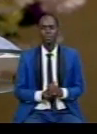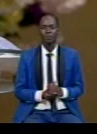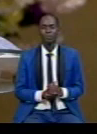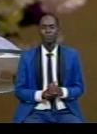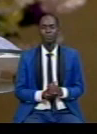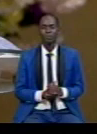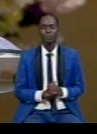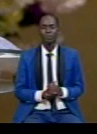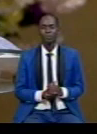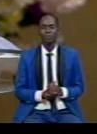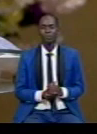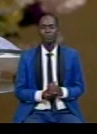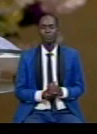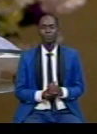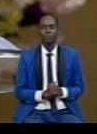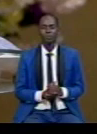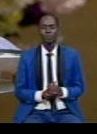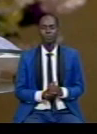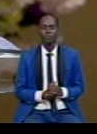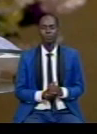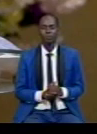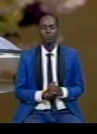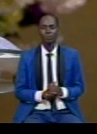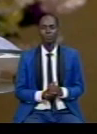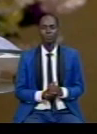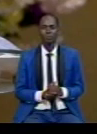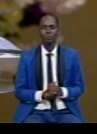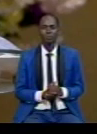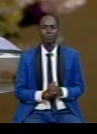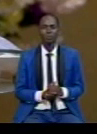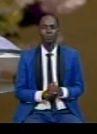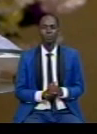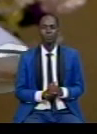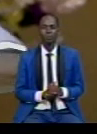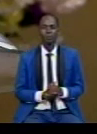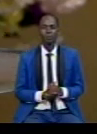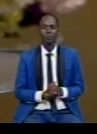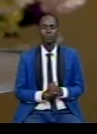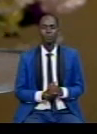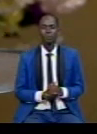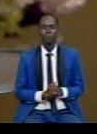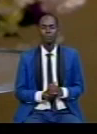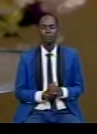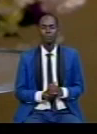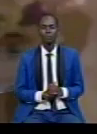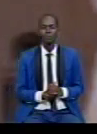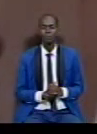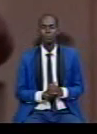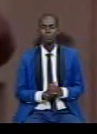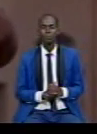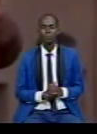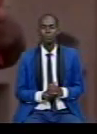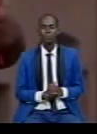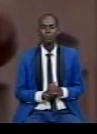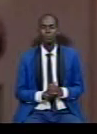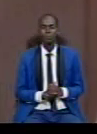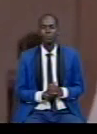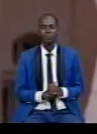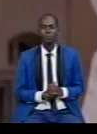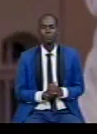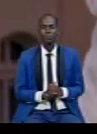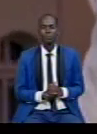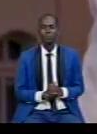I'm Dr. Akinwumi Akinyemi. I'm a consultant obstetrician and gynecologist. This night, we have